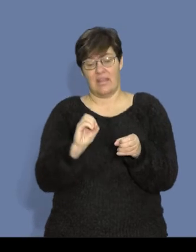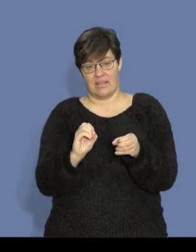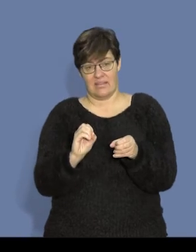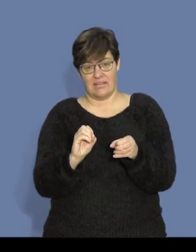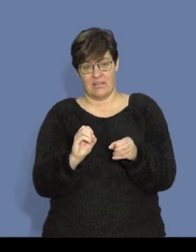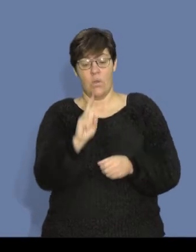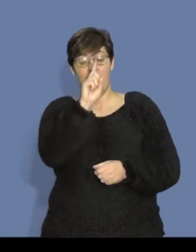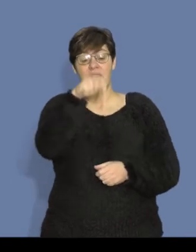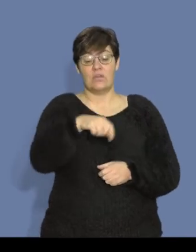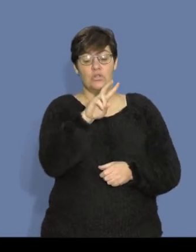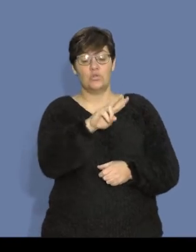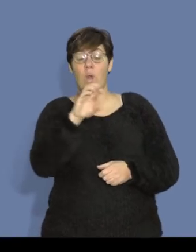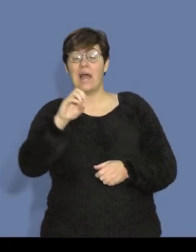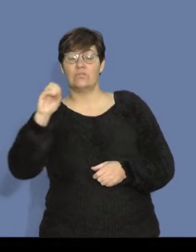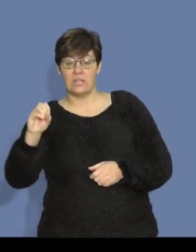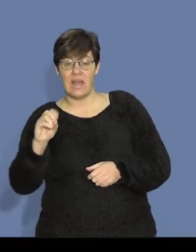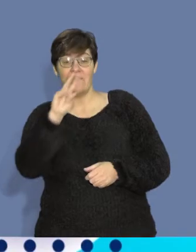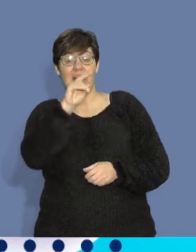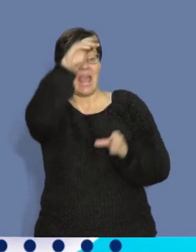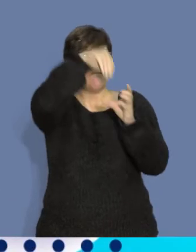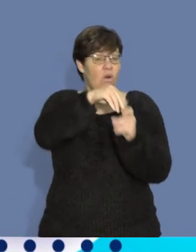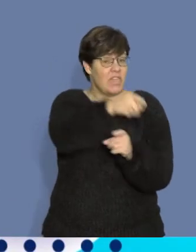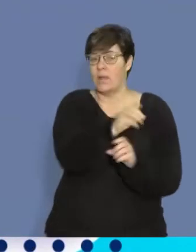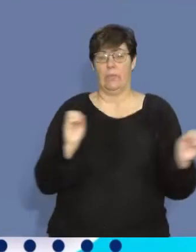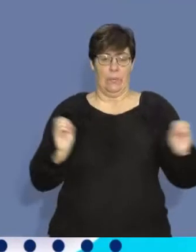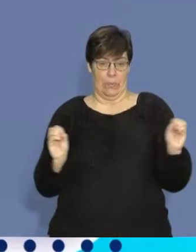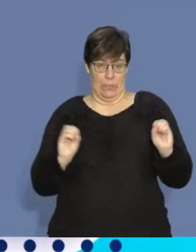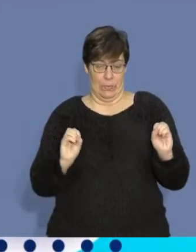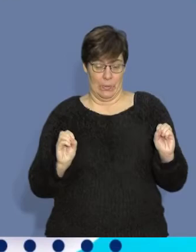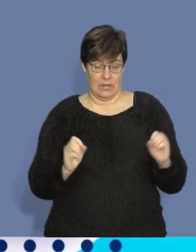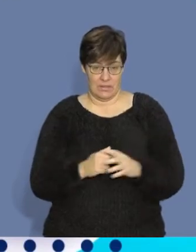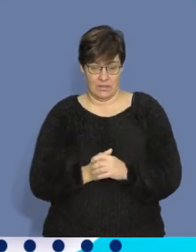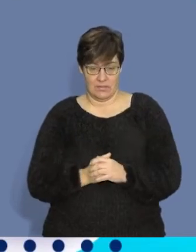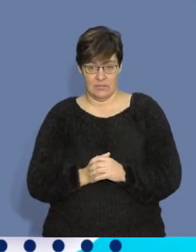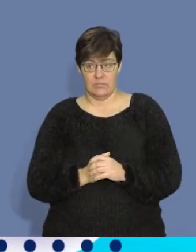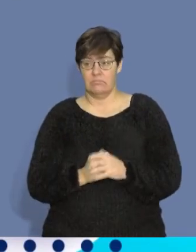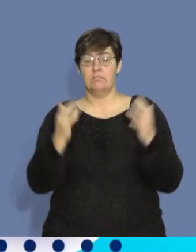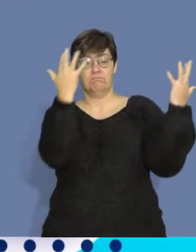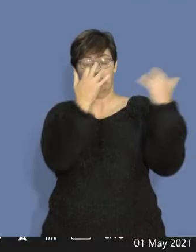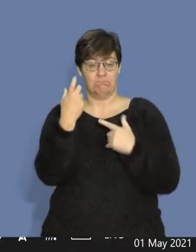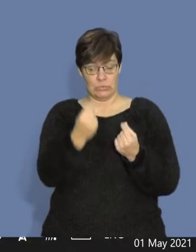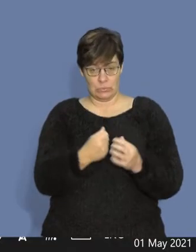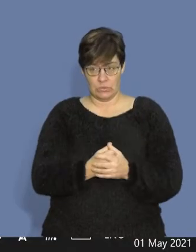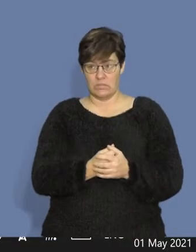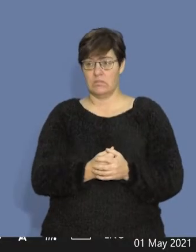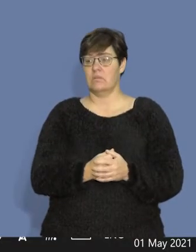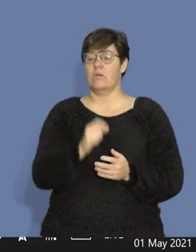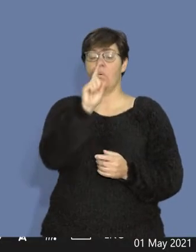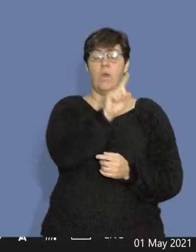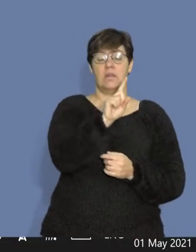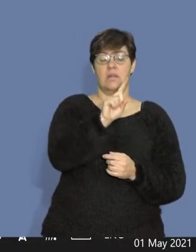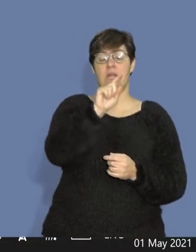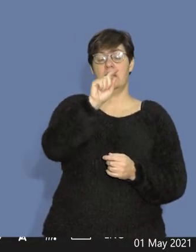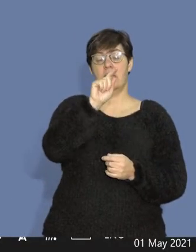amount does not include your VAT amount. So, if I do my calculation, this is what I'm going to do,